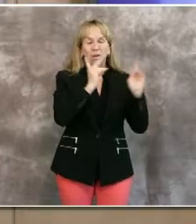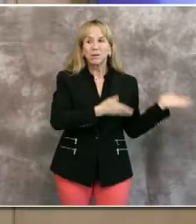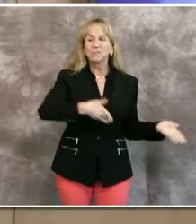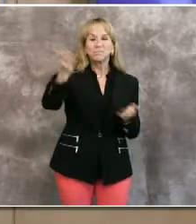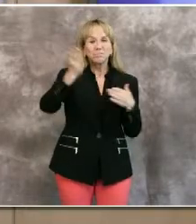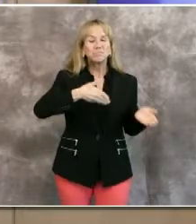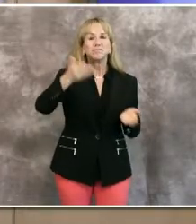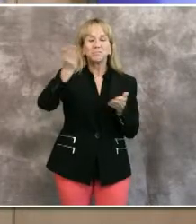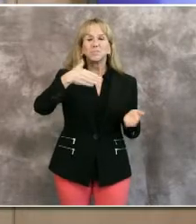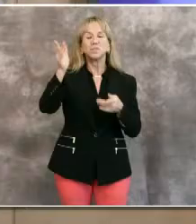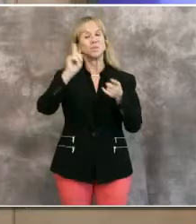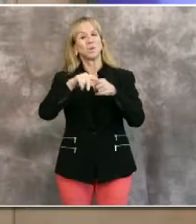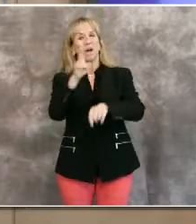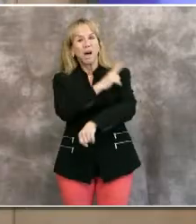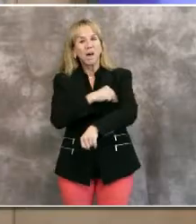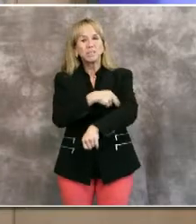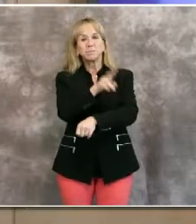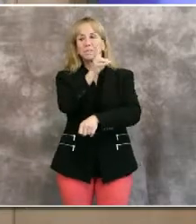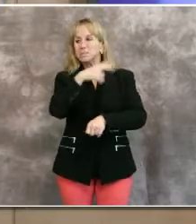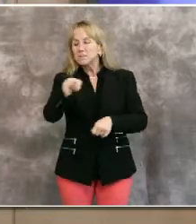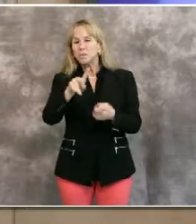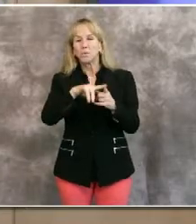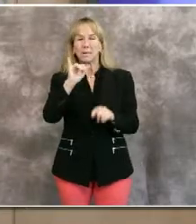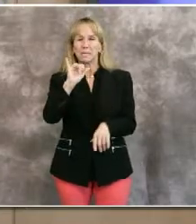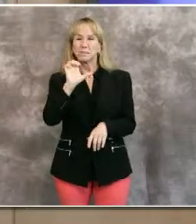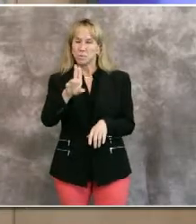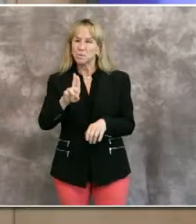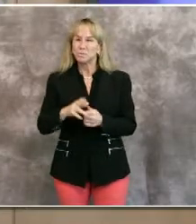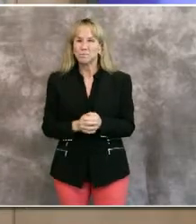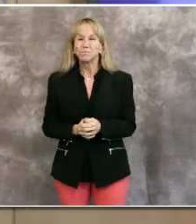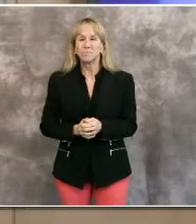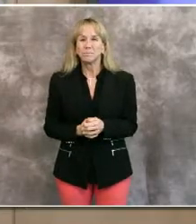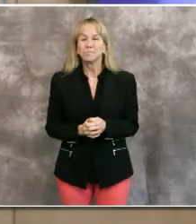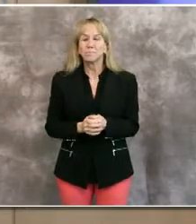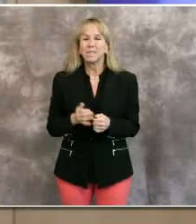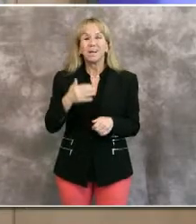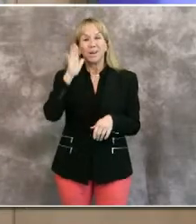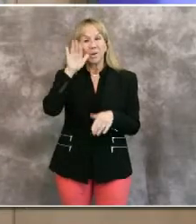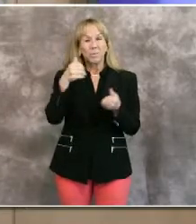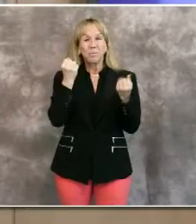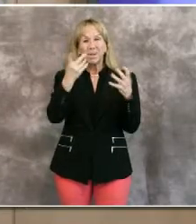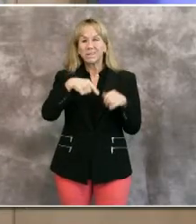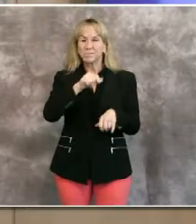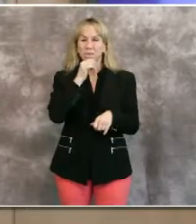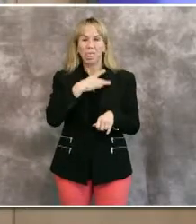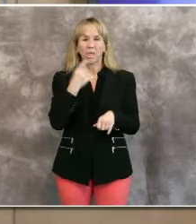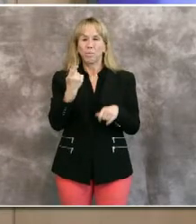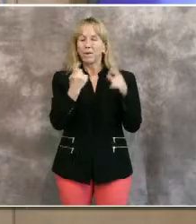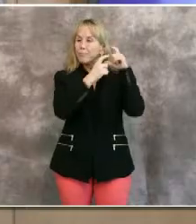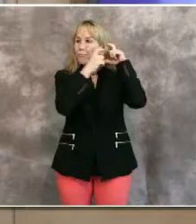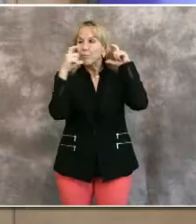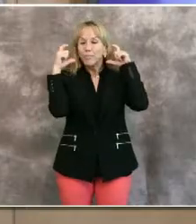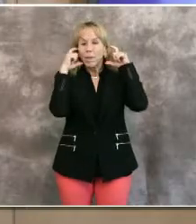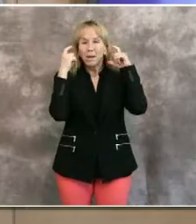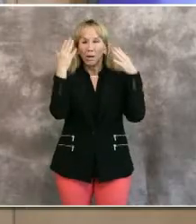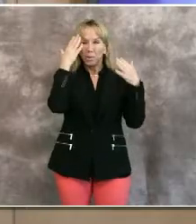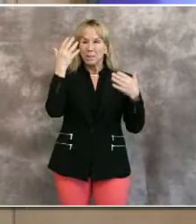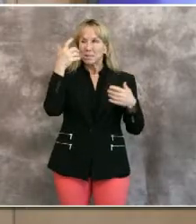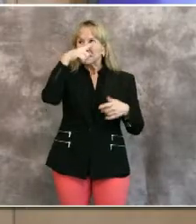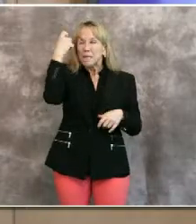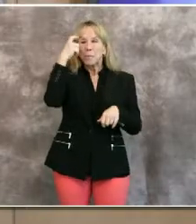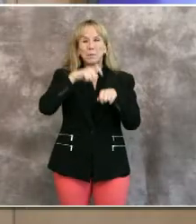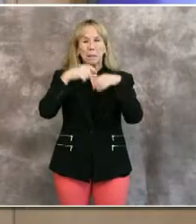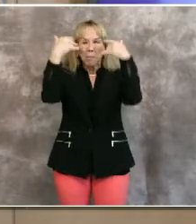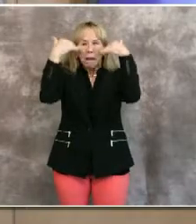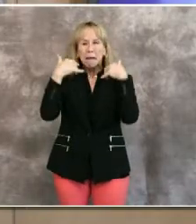and to ICUs. We know it can be uncomfortable to wear facial coverings, especially during the summer.